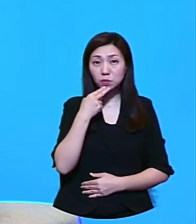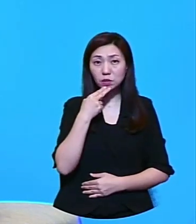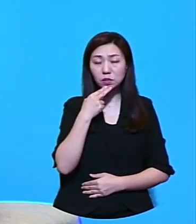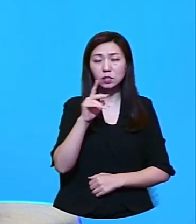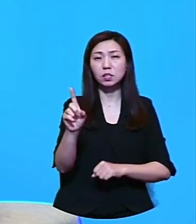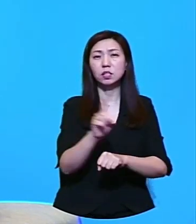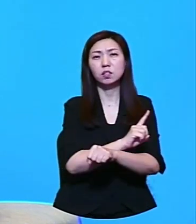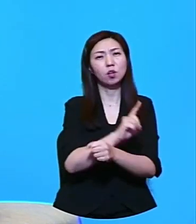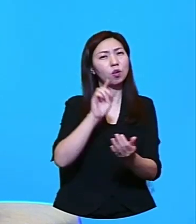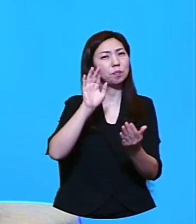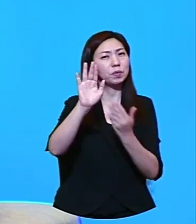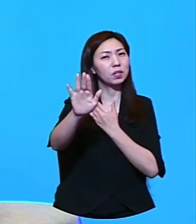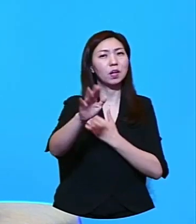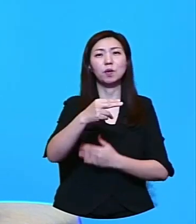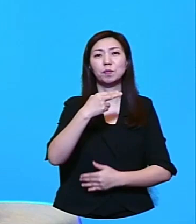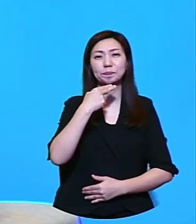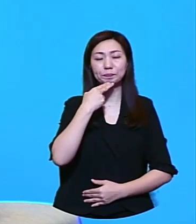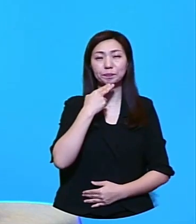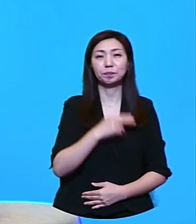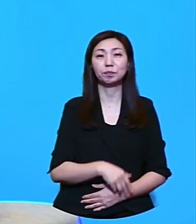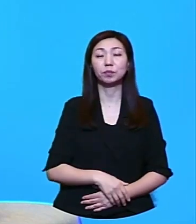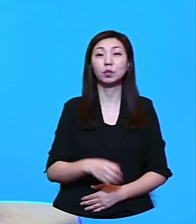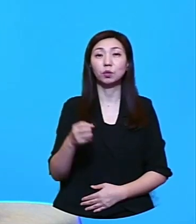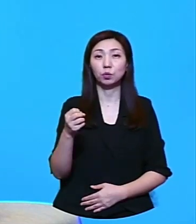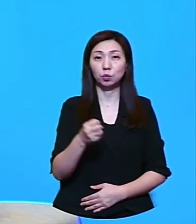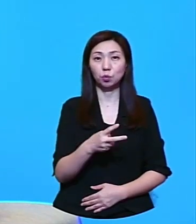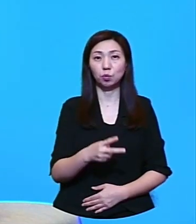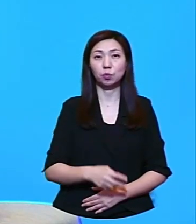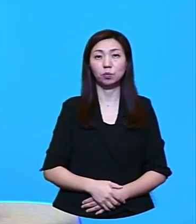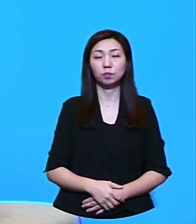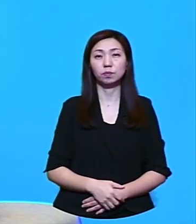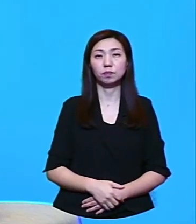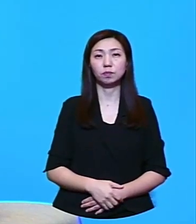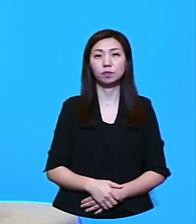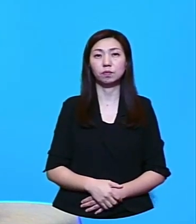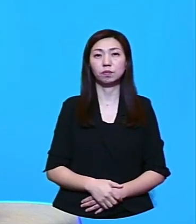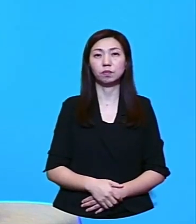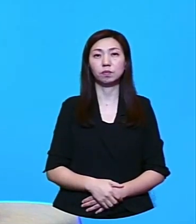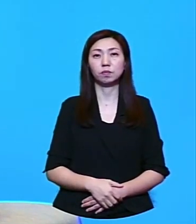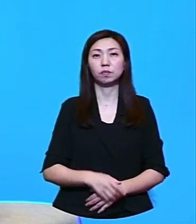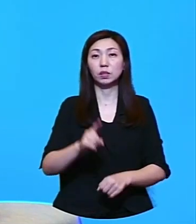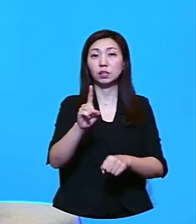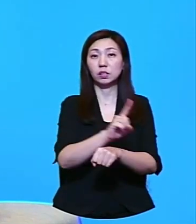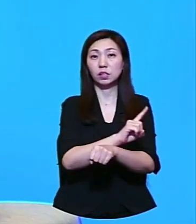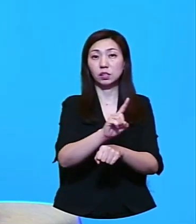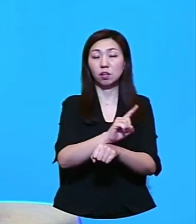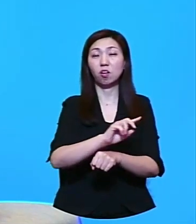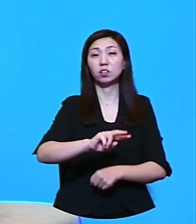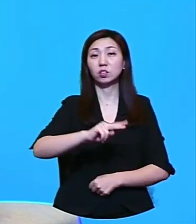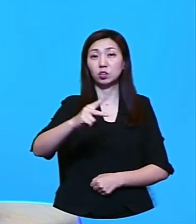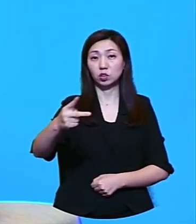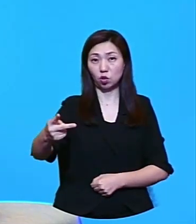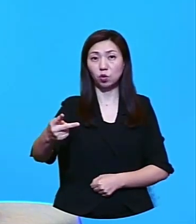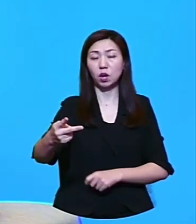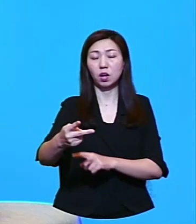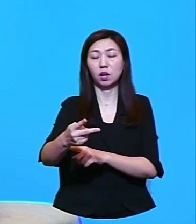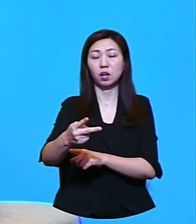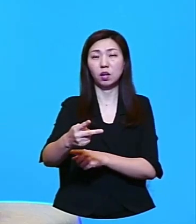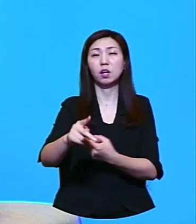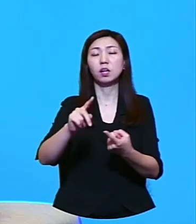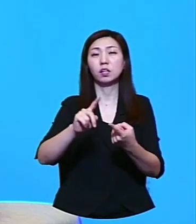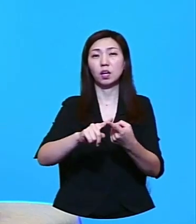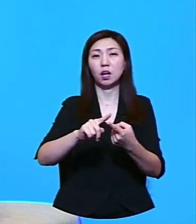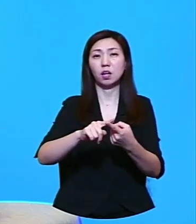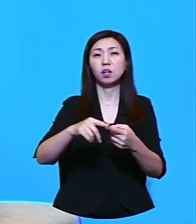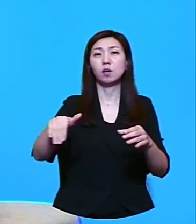plus the cultural change, namely digital transformation. And why we talk about inclusiveness of